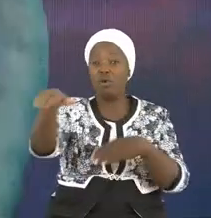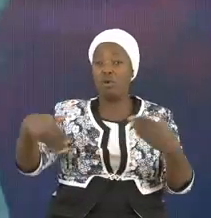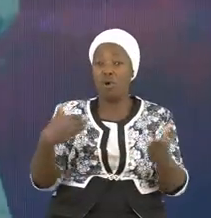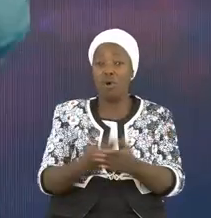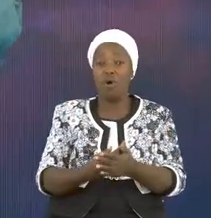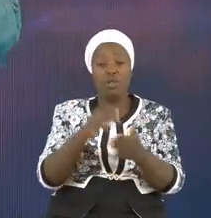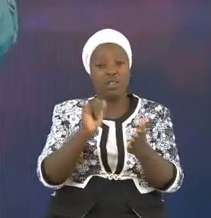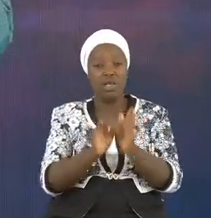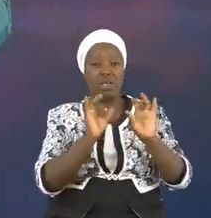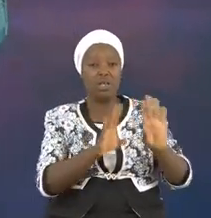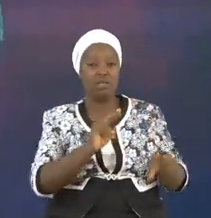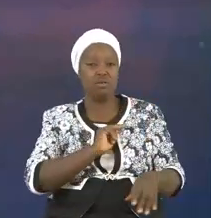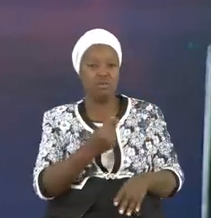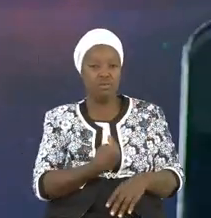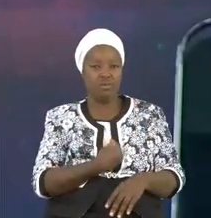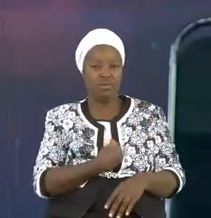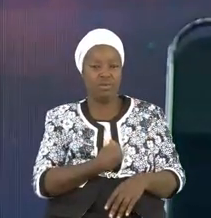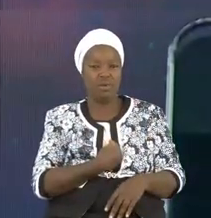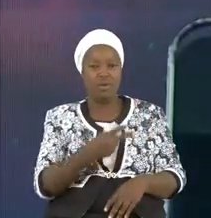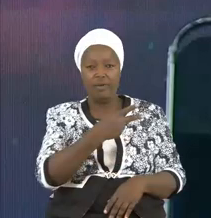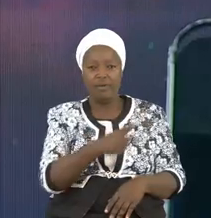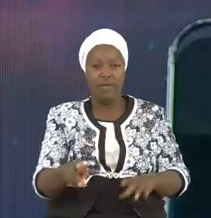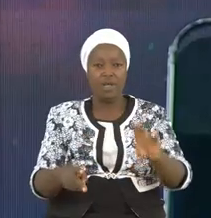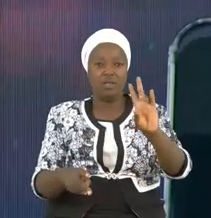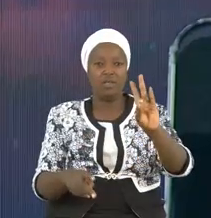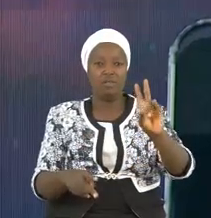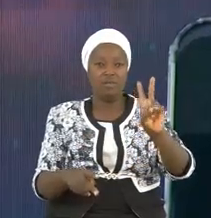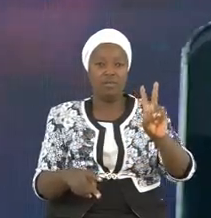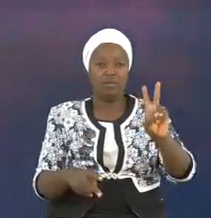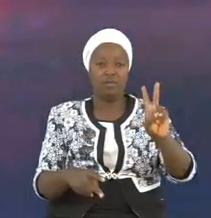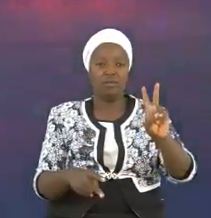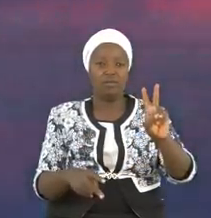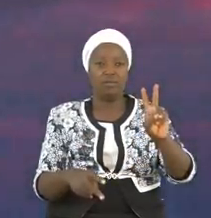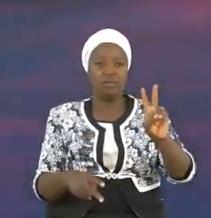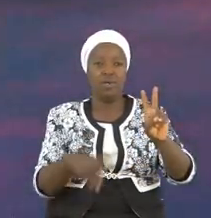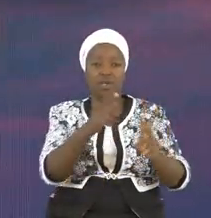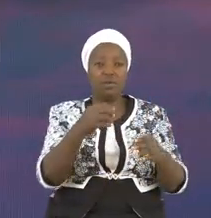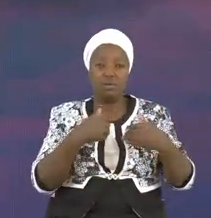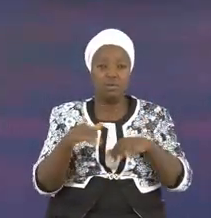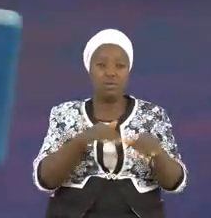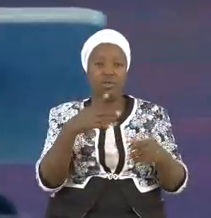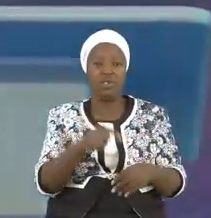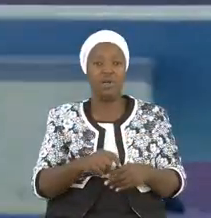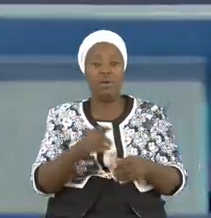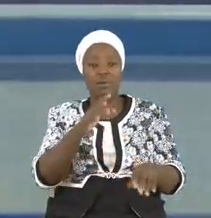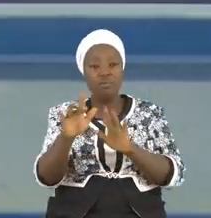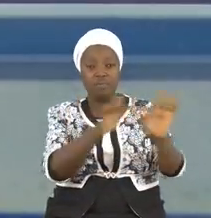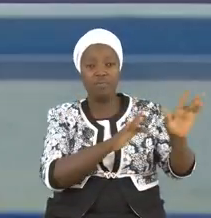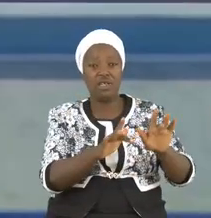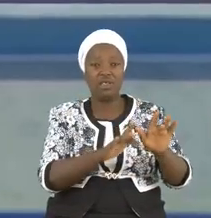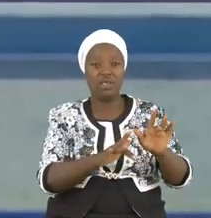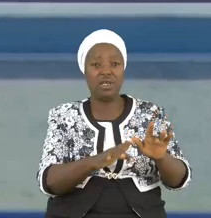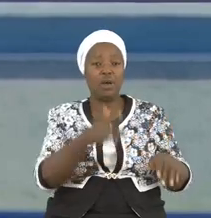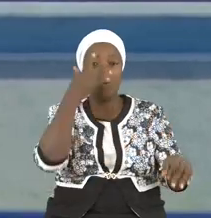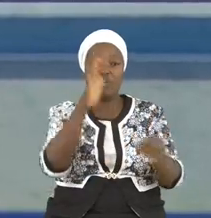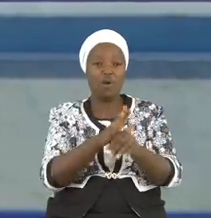hate us. Verse 72 talks about to perform the mercy promised to our fathers and to